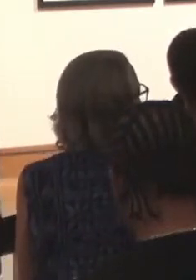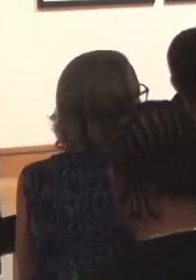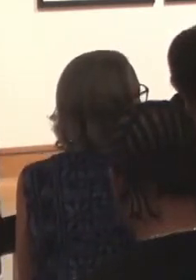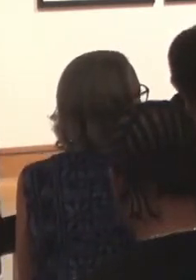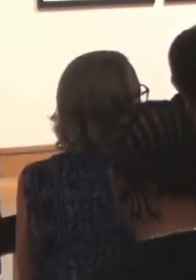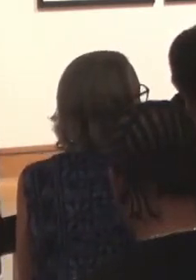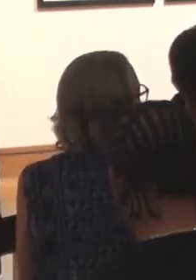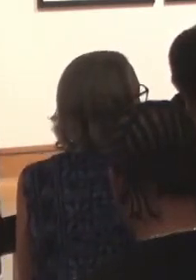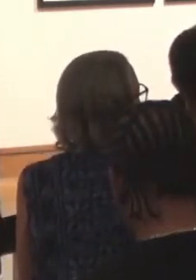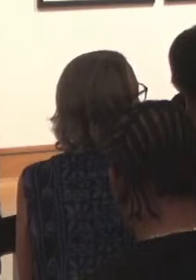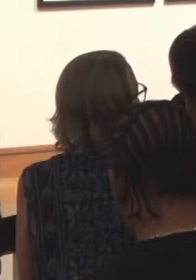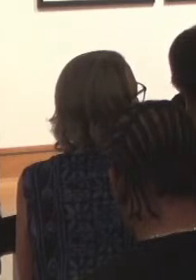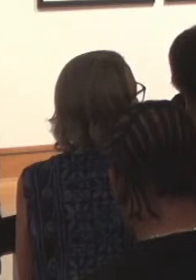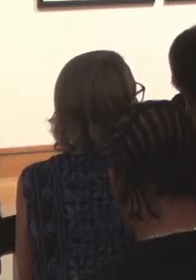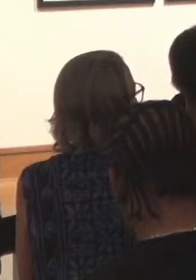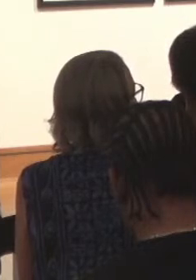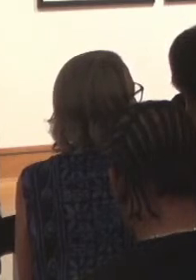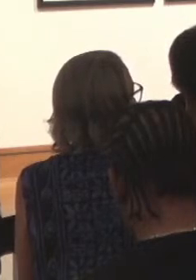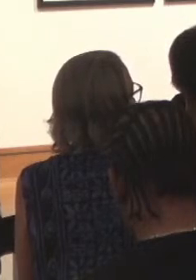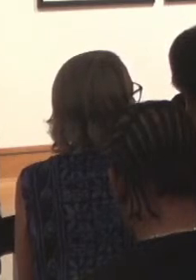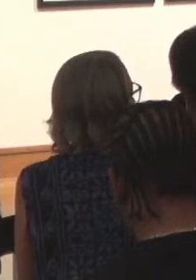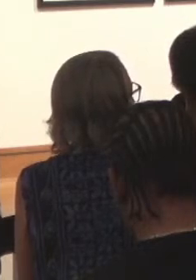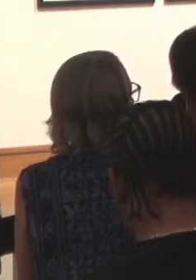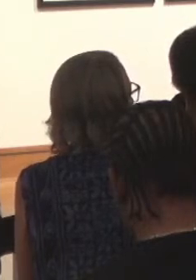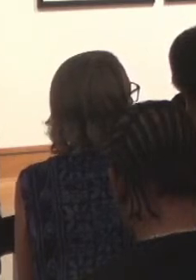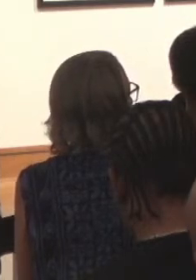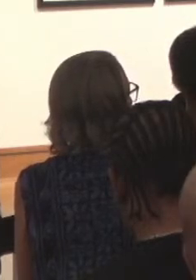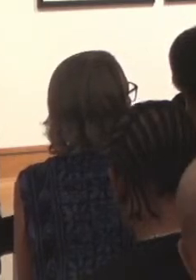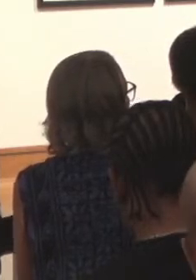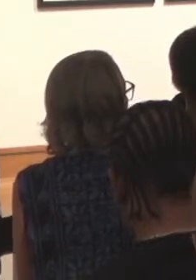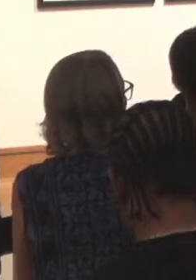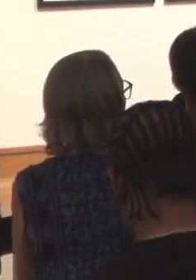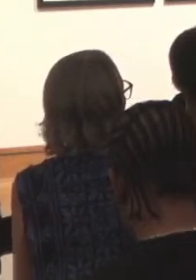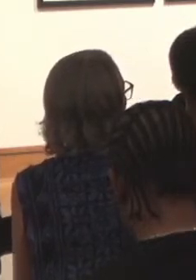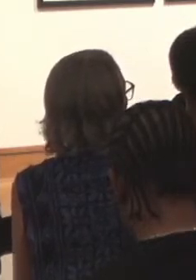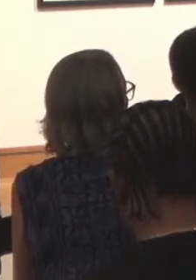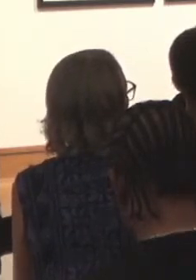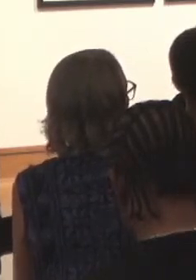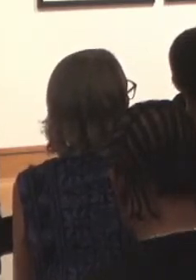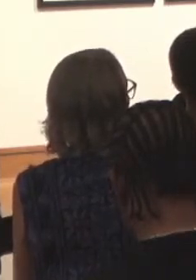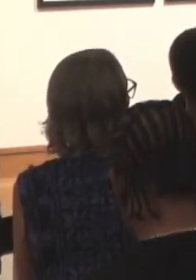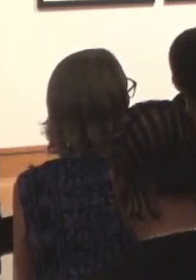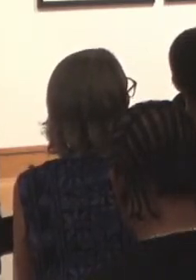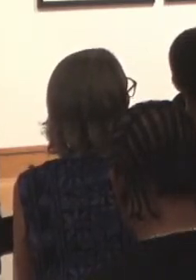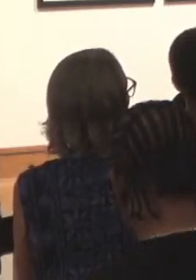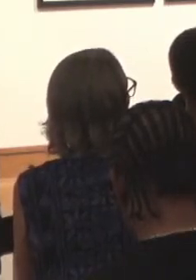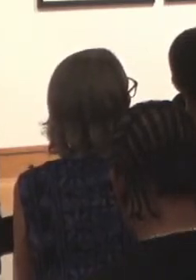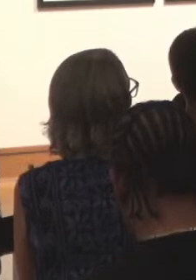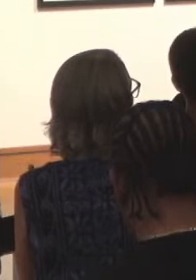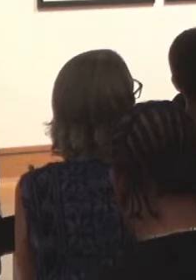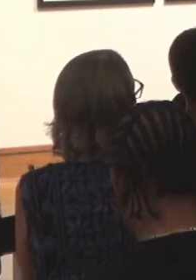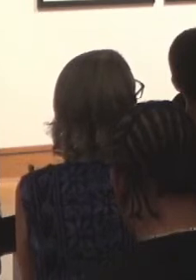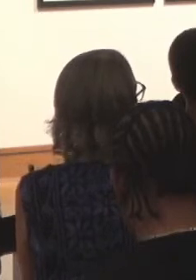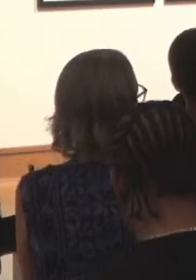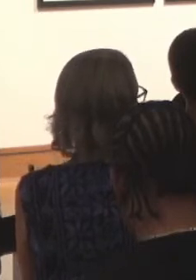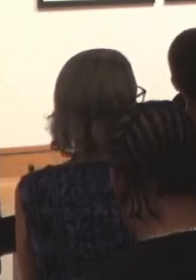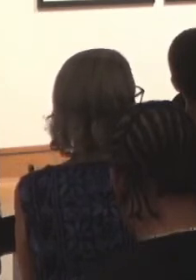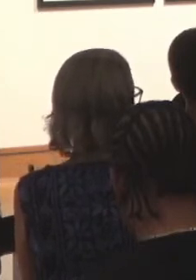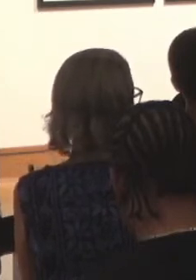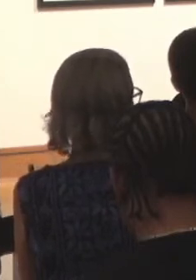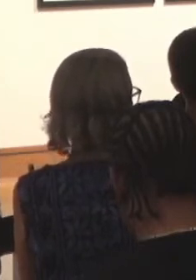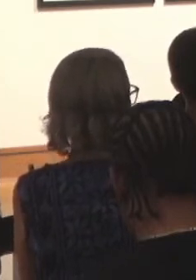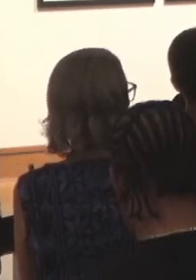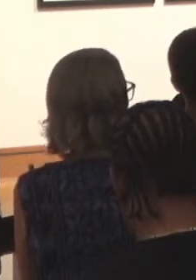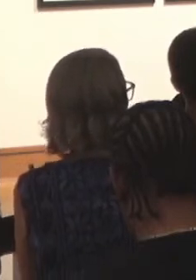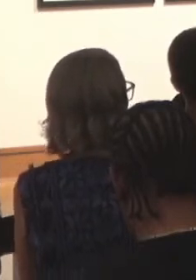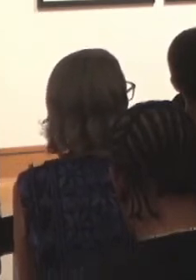like as I'm in a relationship, right, to this front row, right? So there isn't an ability for you to not be in the performance.